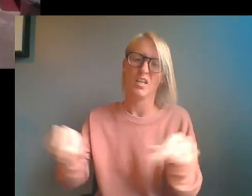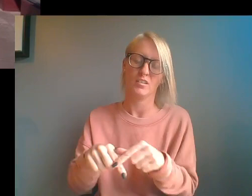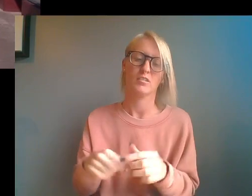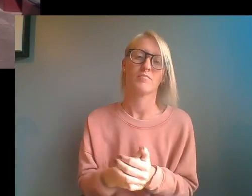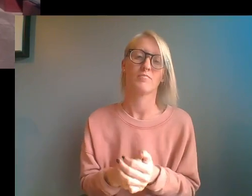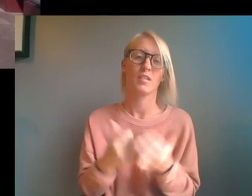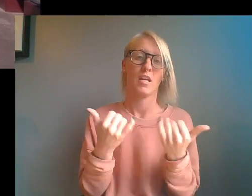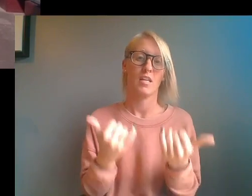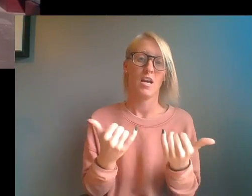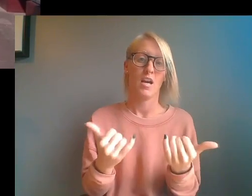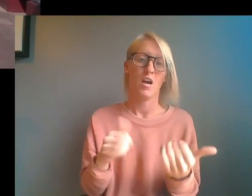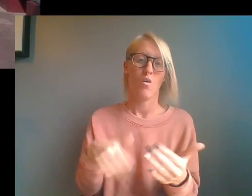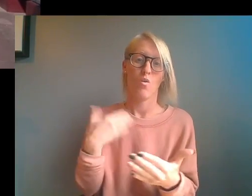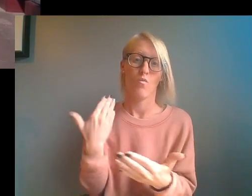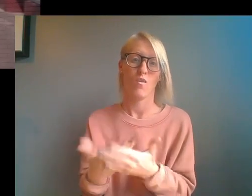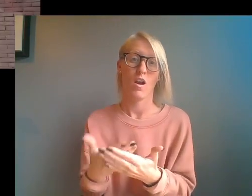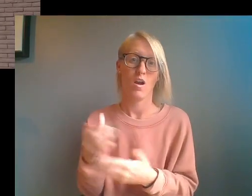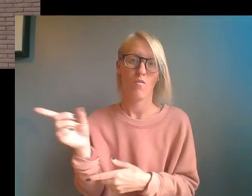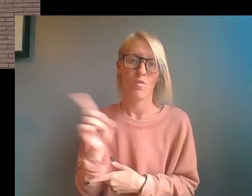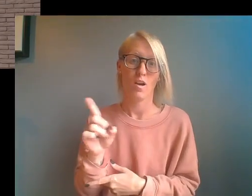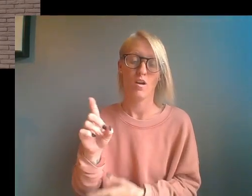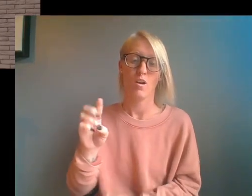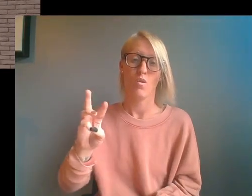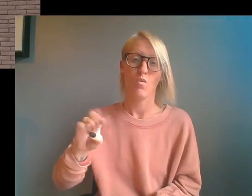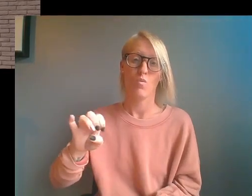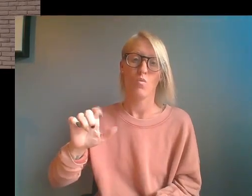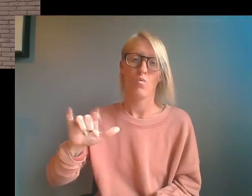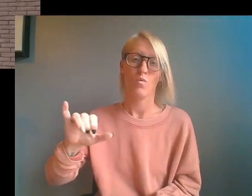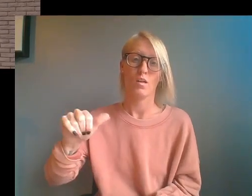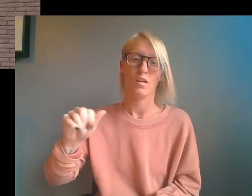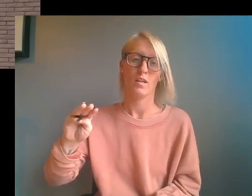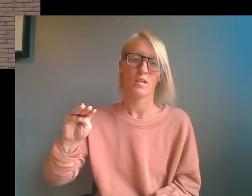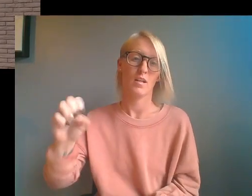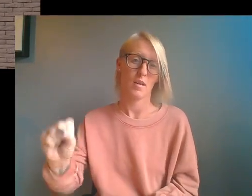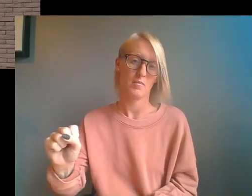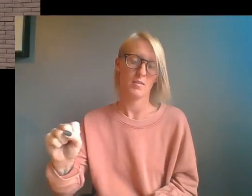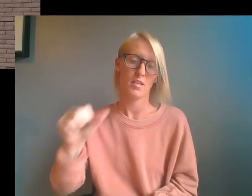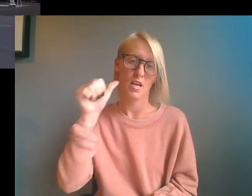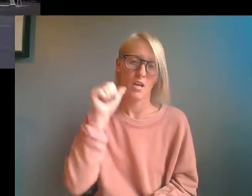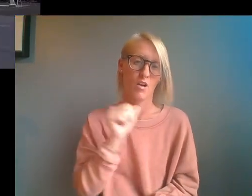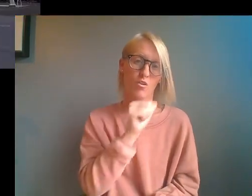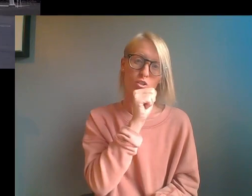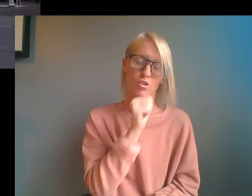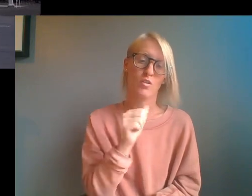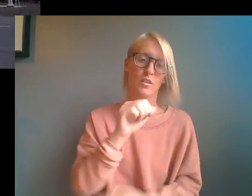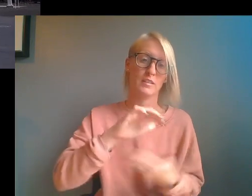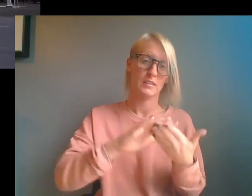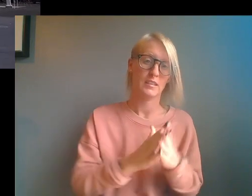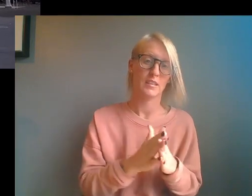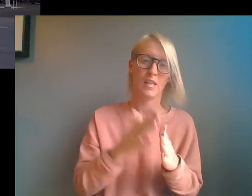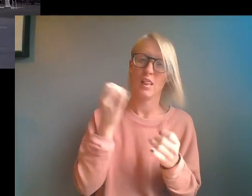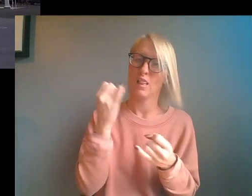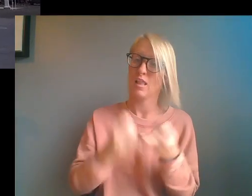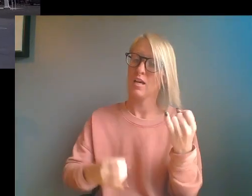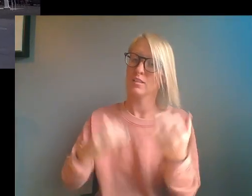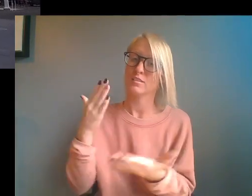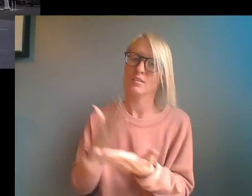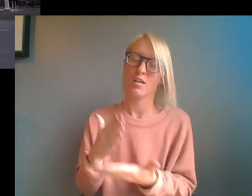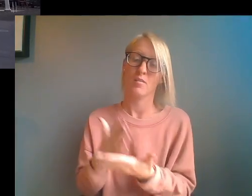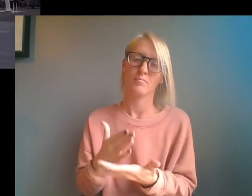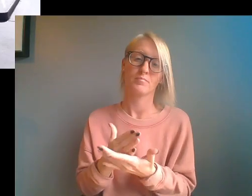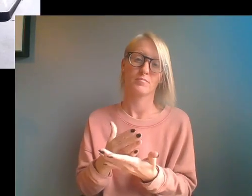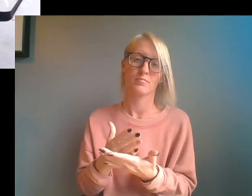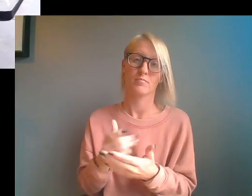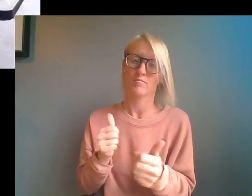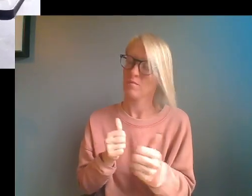We're now in Williams, Arizona. The city of Williams, Arizona was the last spot that was bypassed on Route